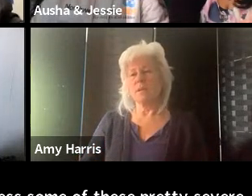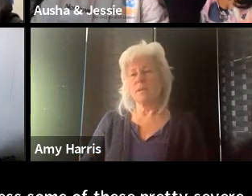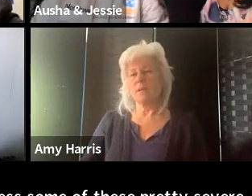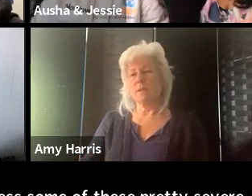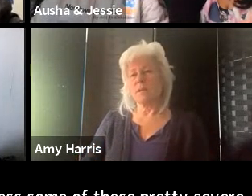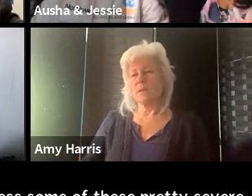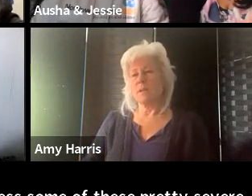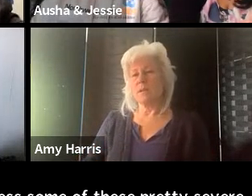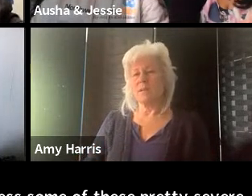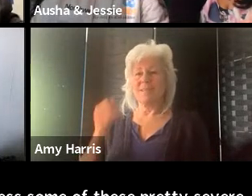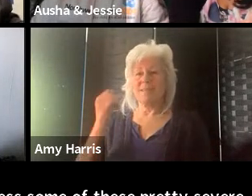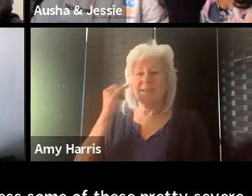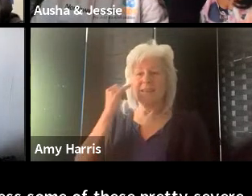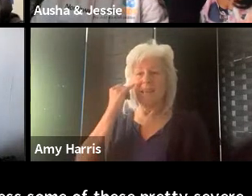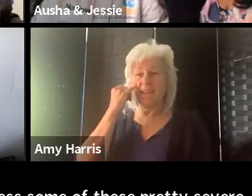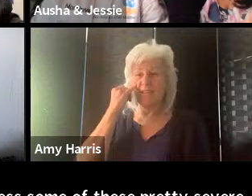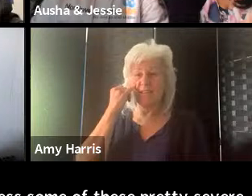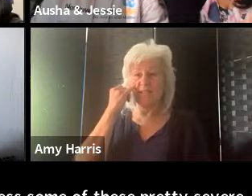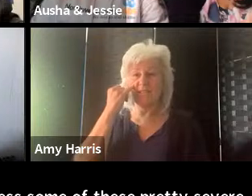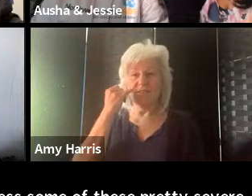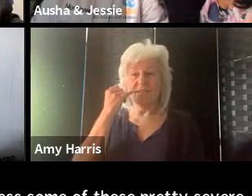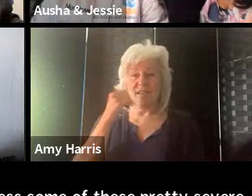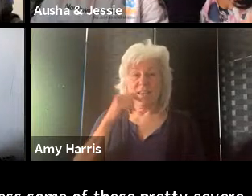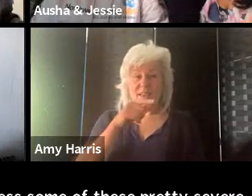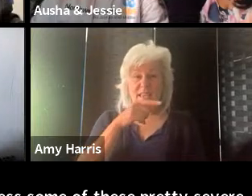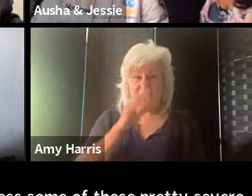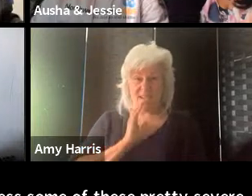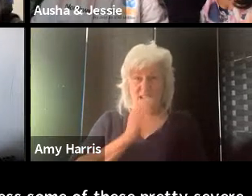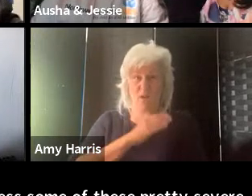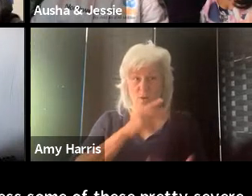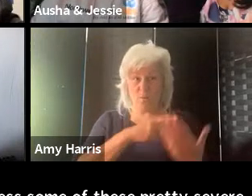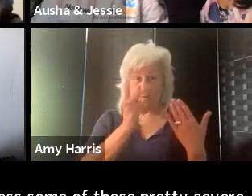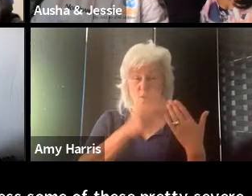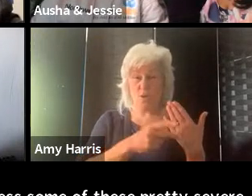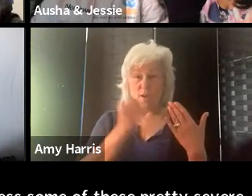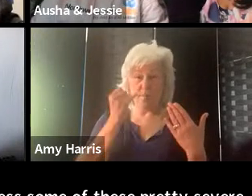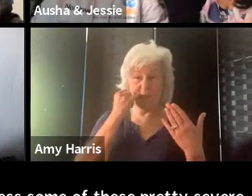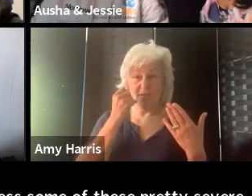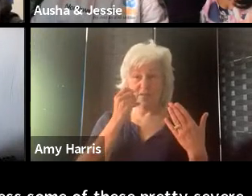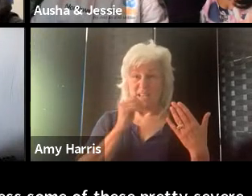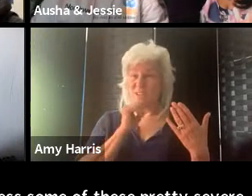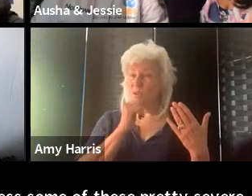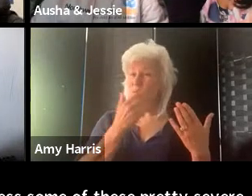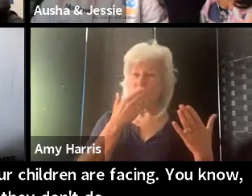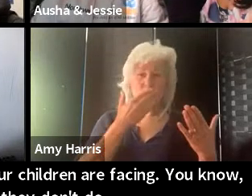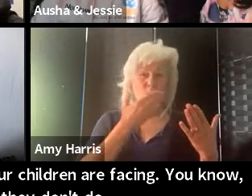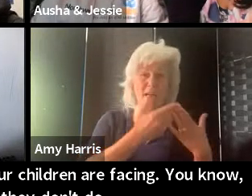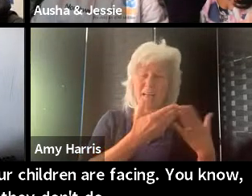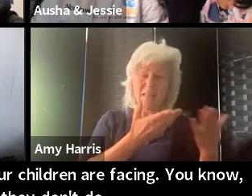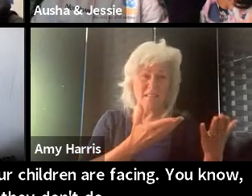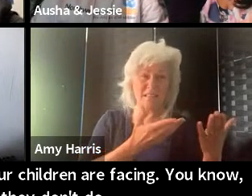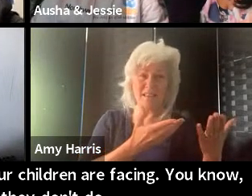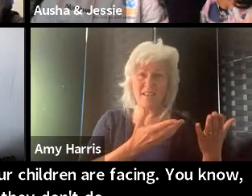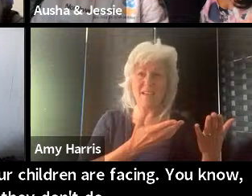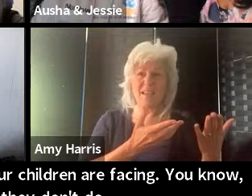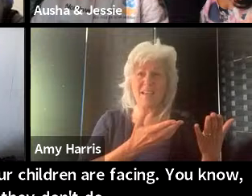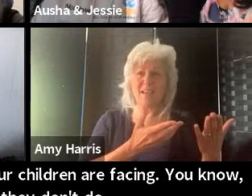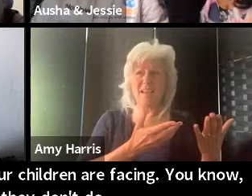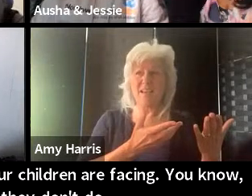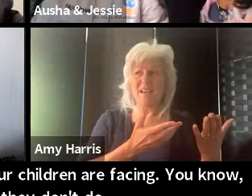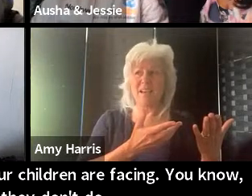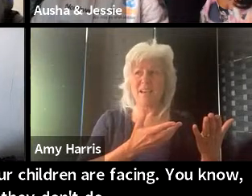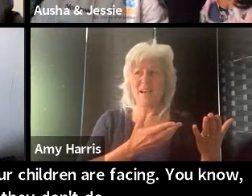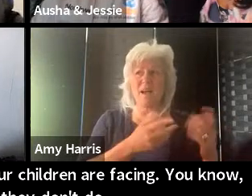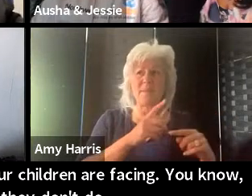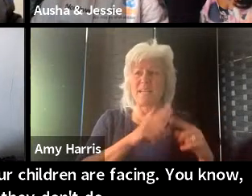When they don't do well in programs like ours, it is very rare. I'm not even sure I could even think